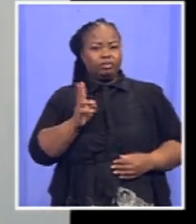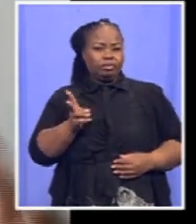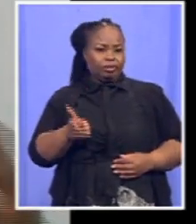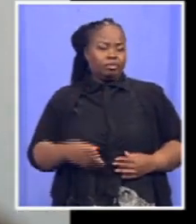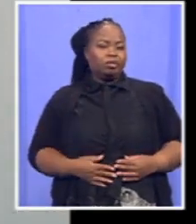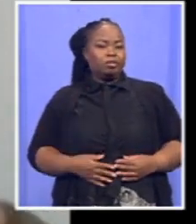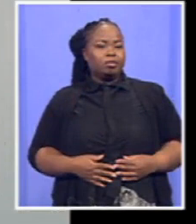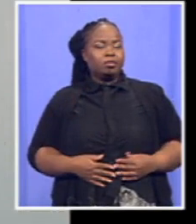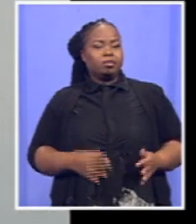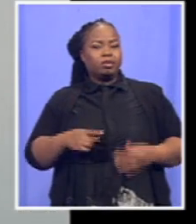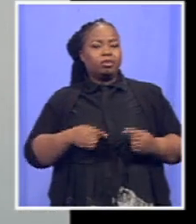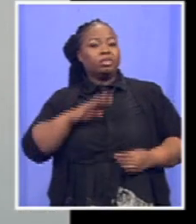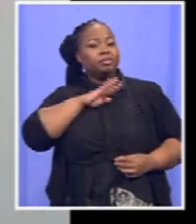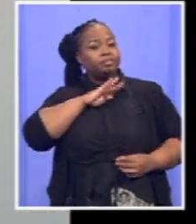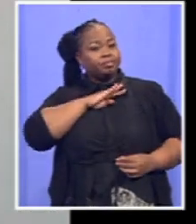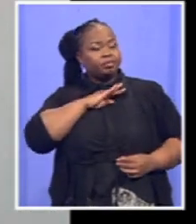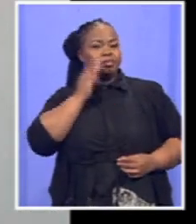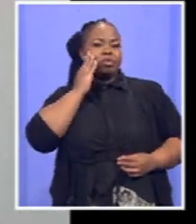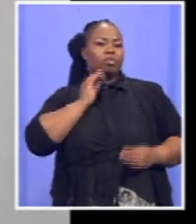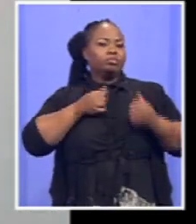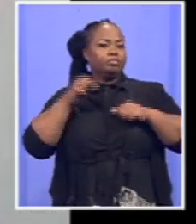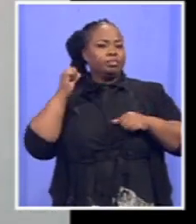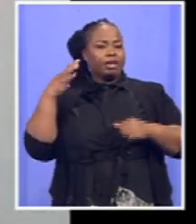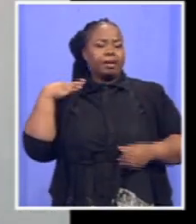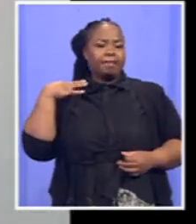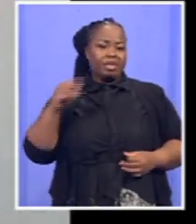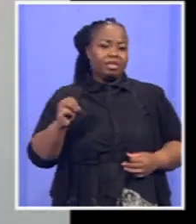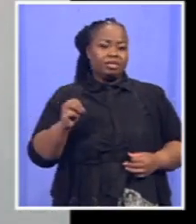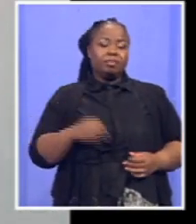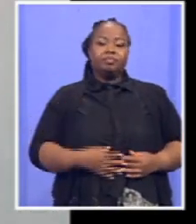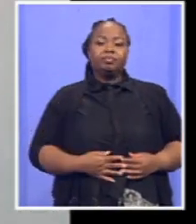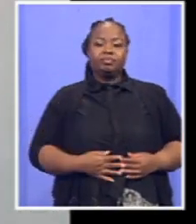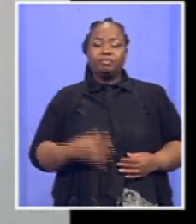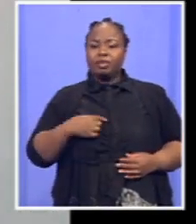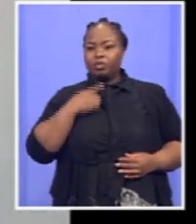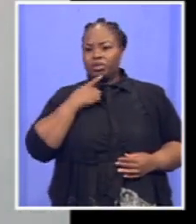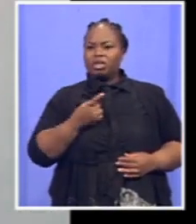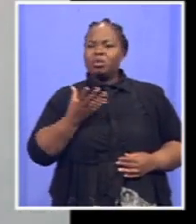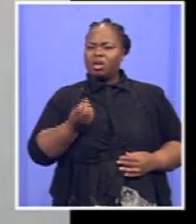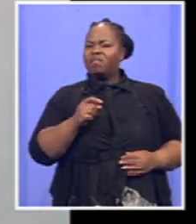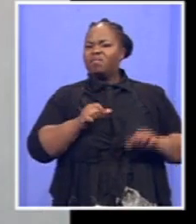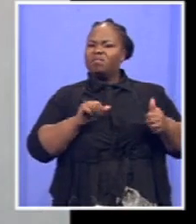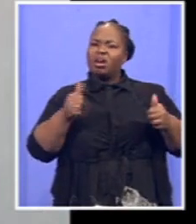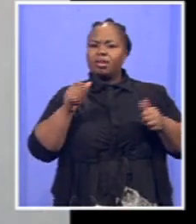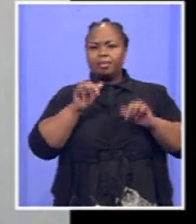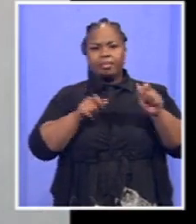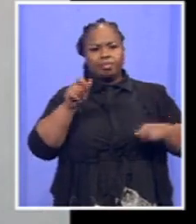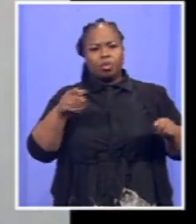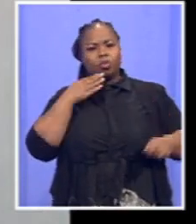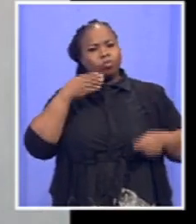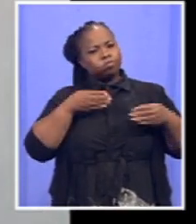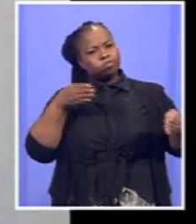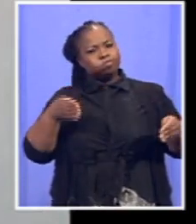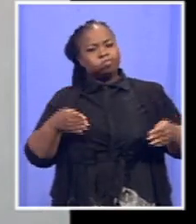at the question of military veterans, the minister was saying that there are some people who are there, who are